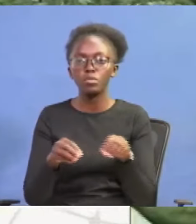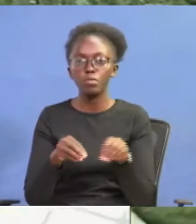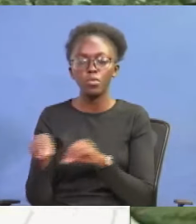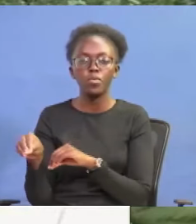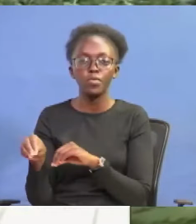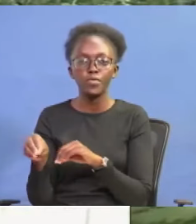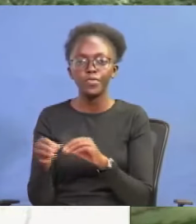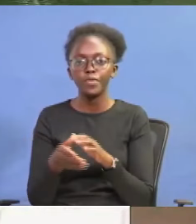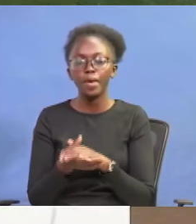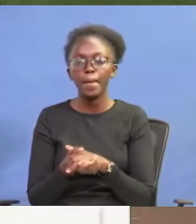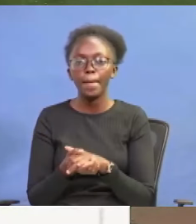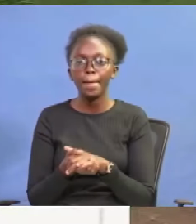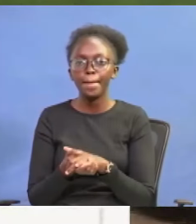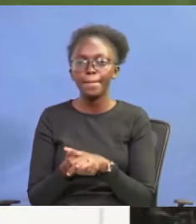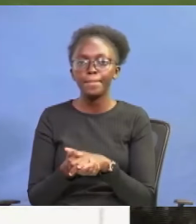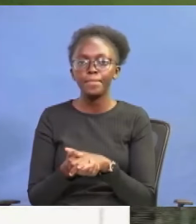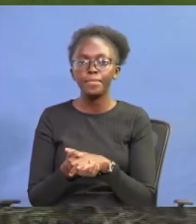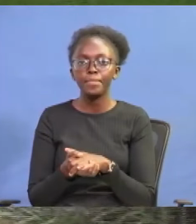areas inaccessible.